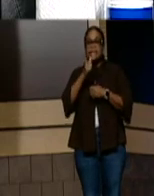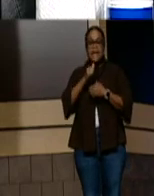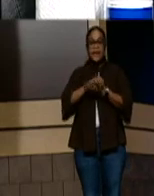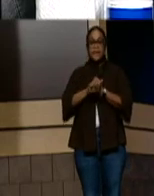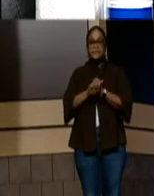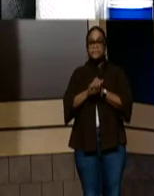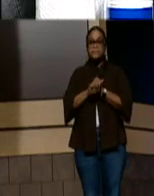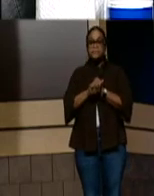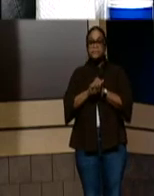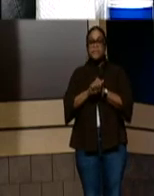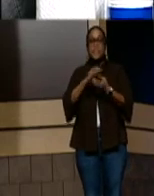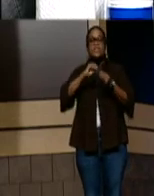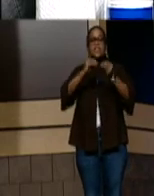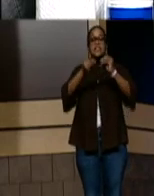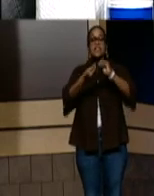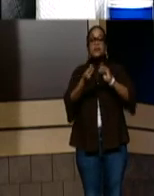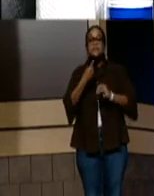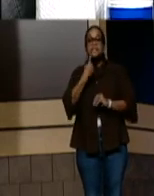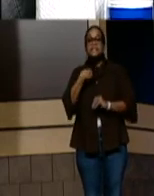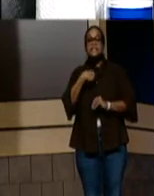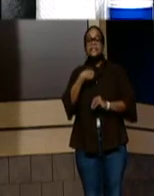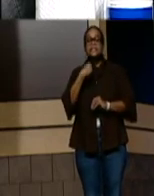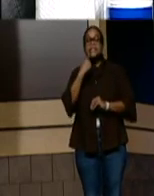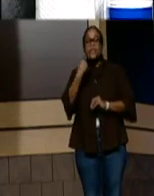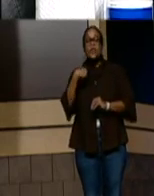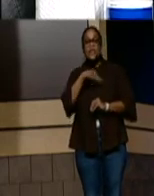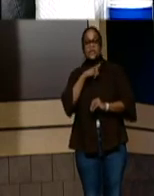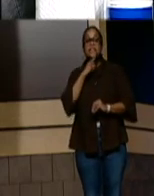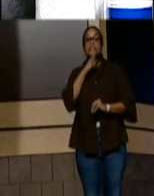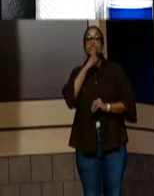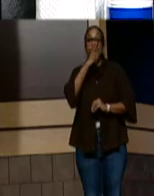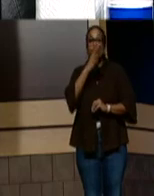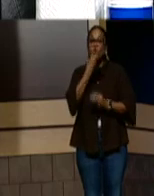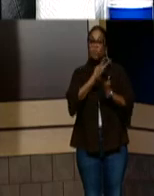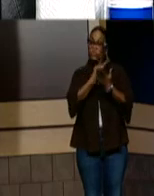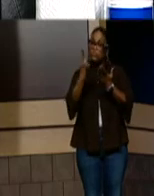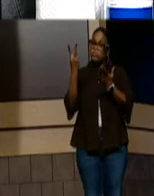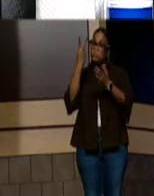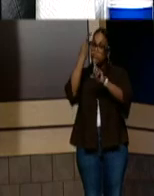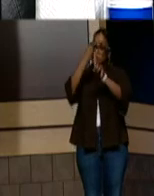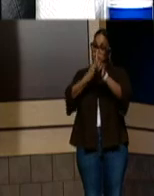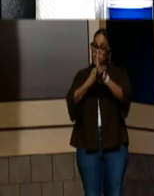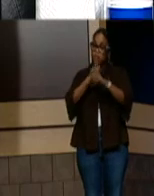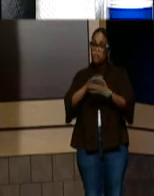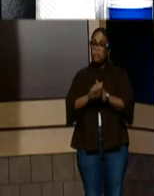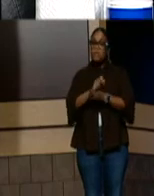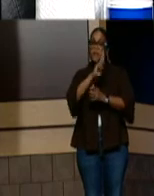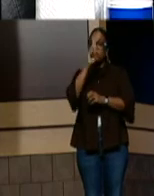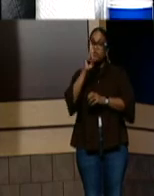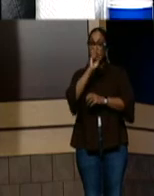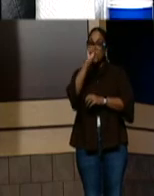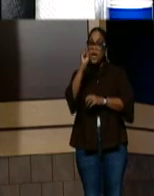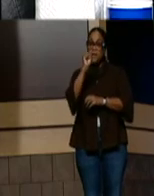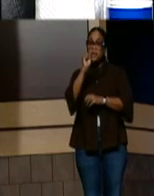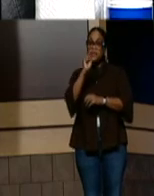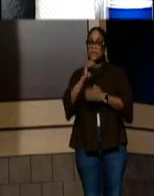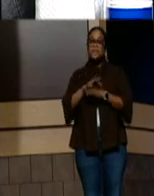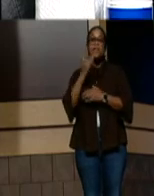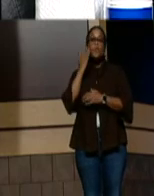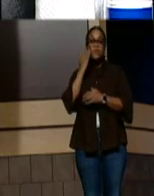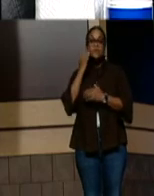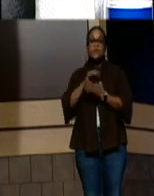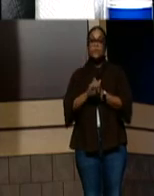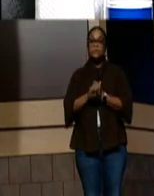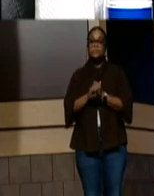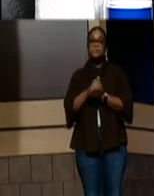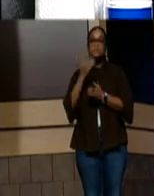That's right. The numbers tell you that it's real. And 2 months ago in the U.S., there were no